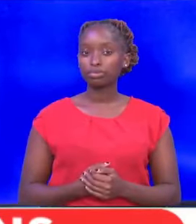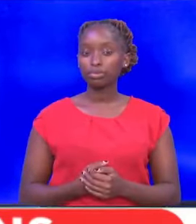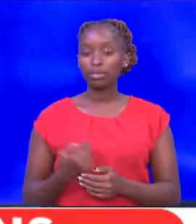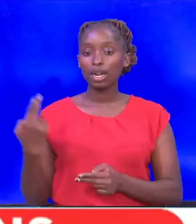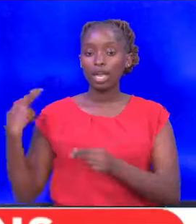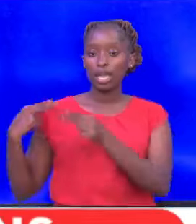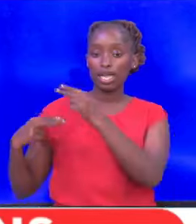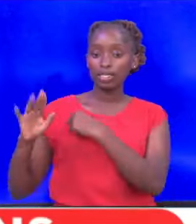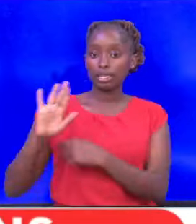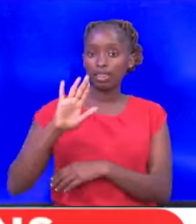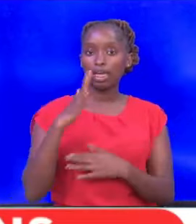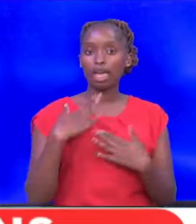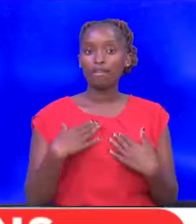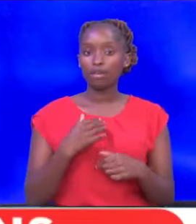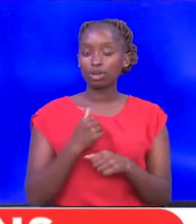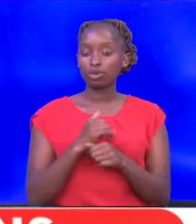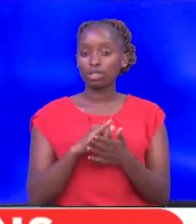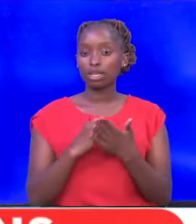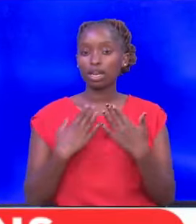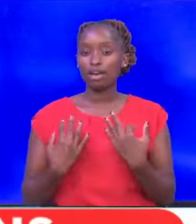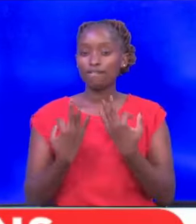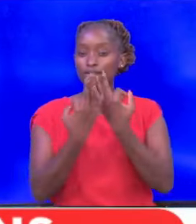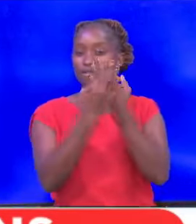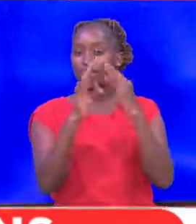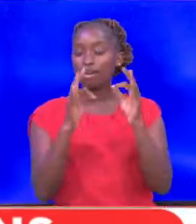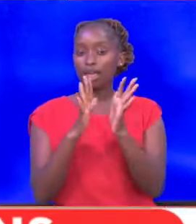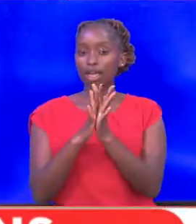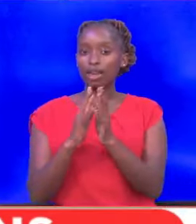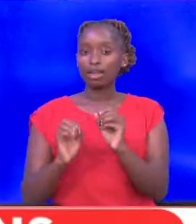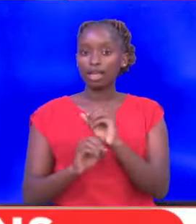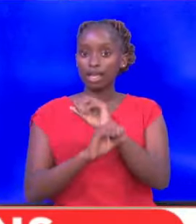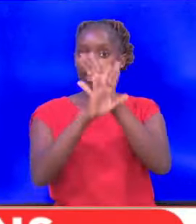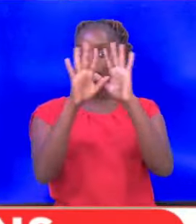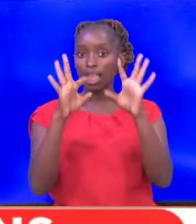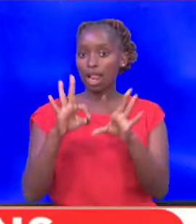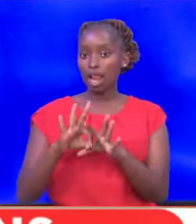conducting free, transparent elections. The national